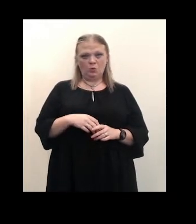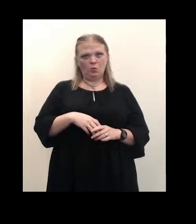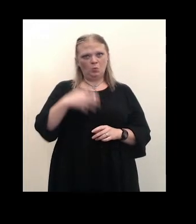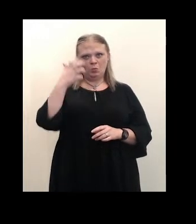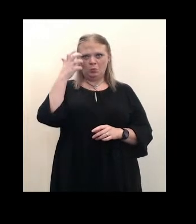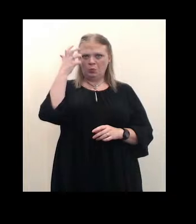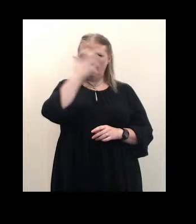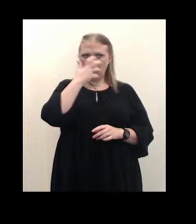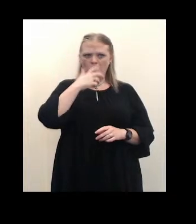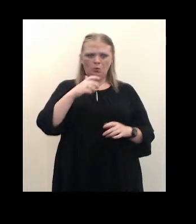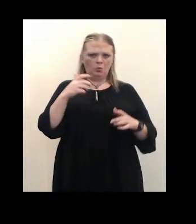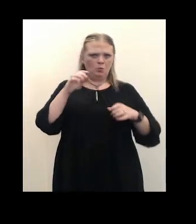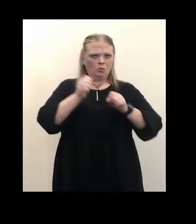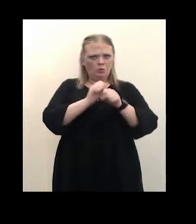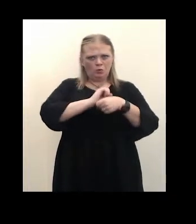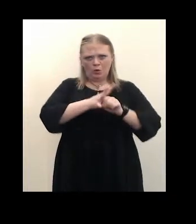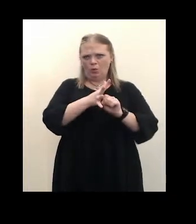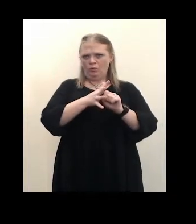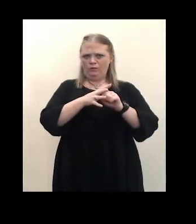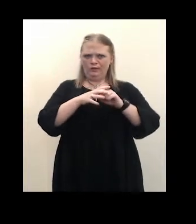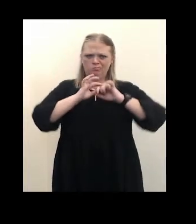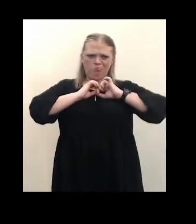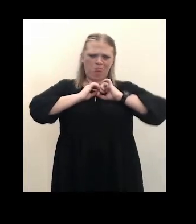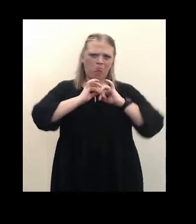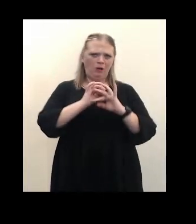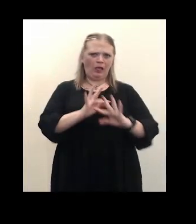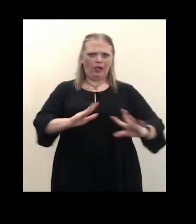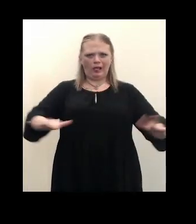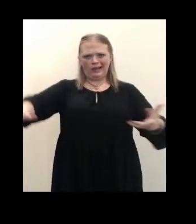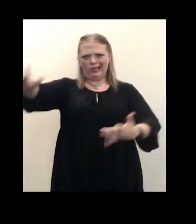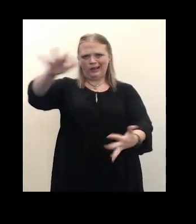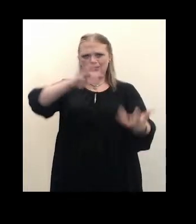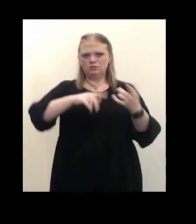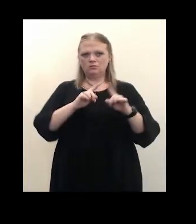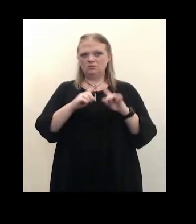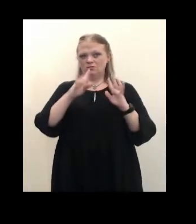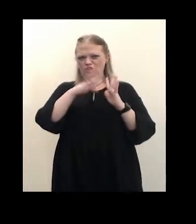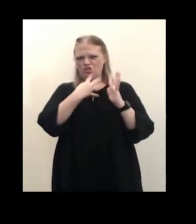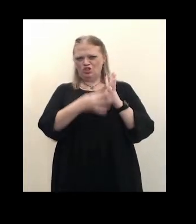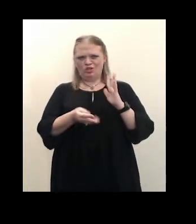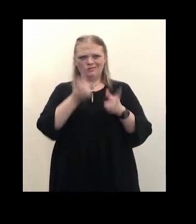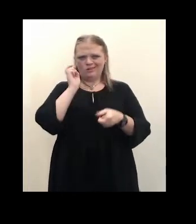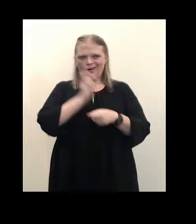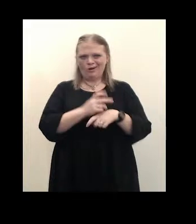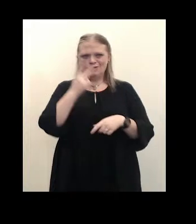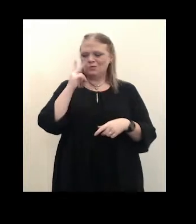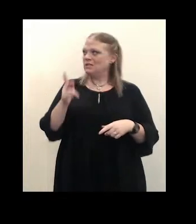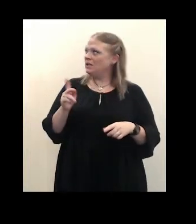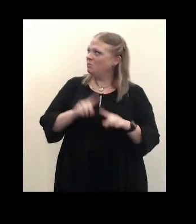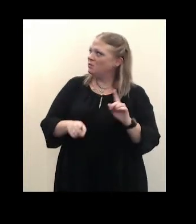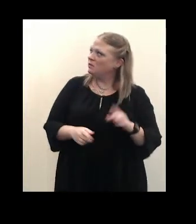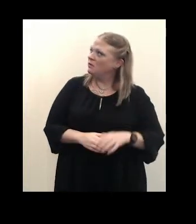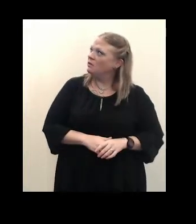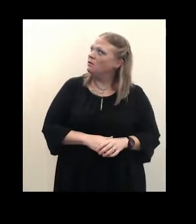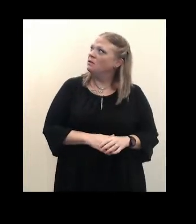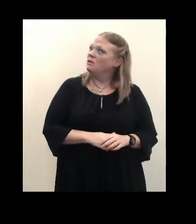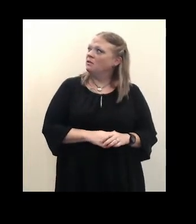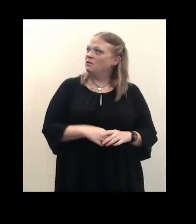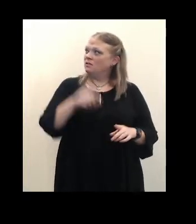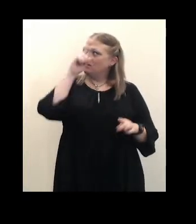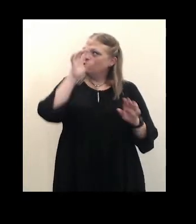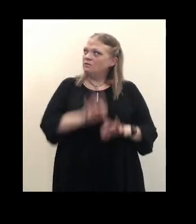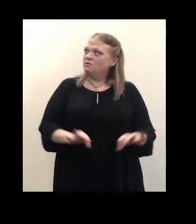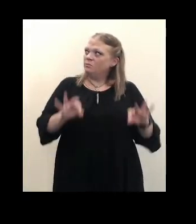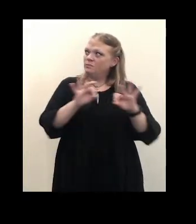been vaccinated. So we have this chart here. It might be a little difficult for people to see in the location, but I think it's important to see